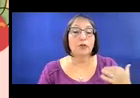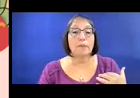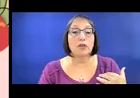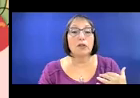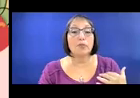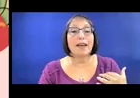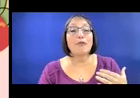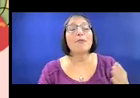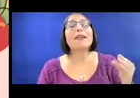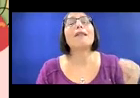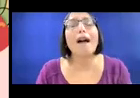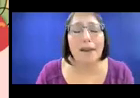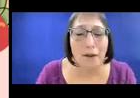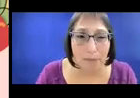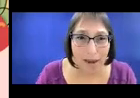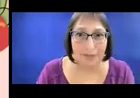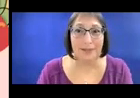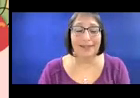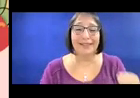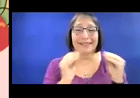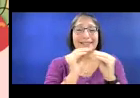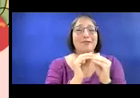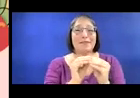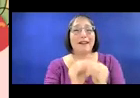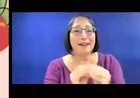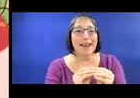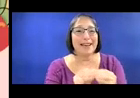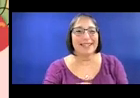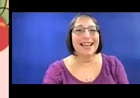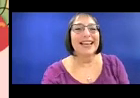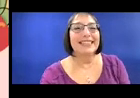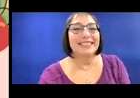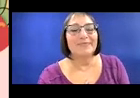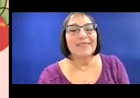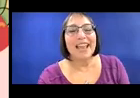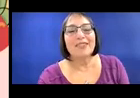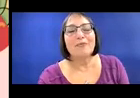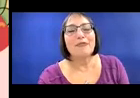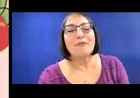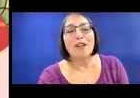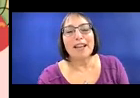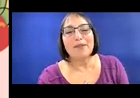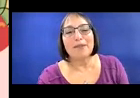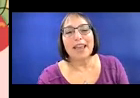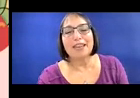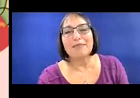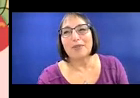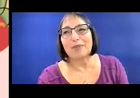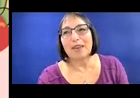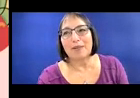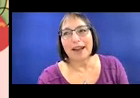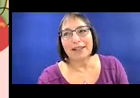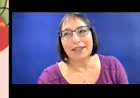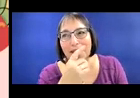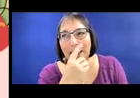on a two-dimensional platform that is audio-based. Zoom is audio-based. So, be able from all angles and to be able to